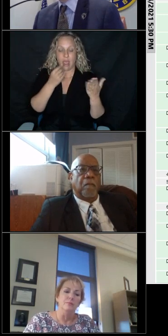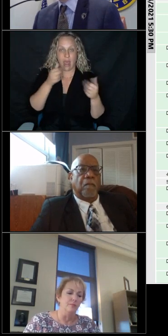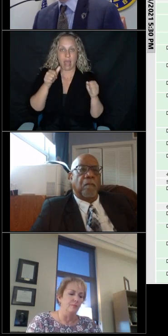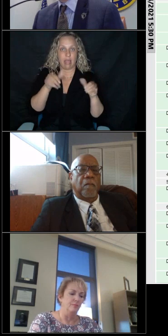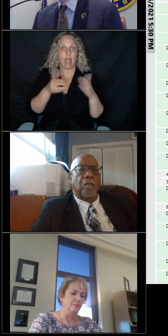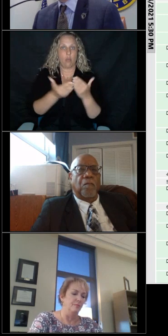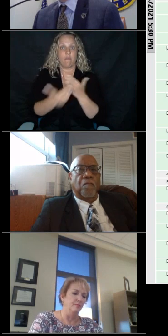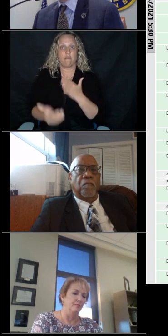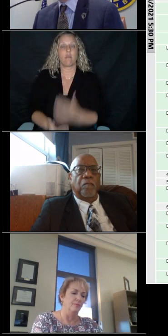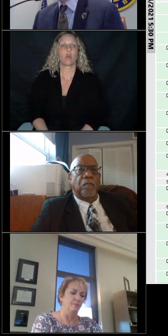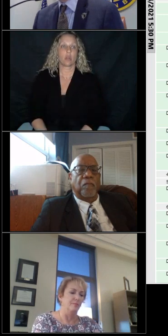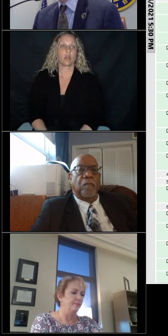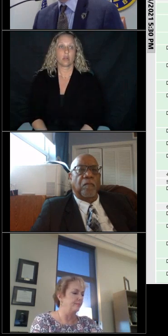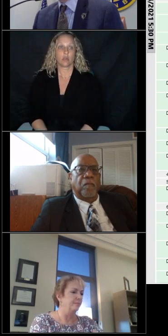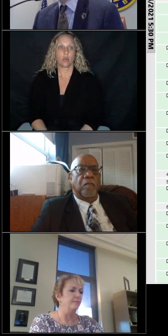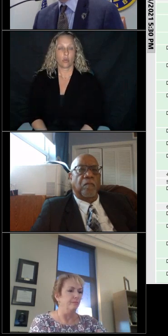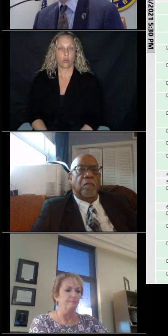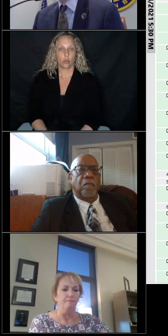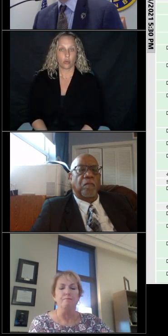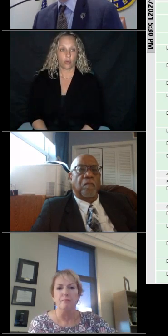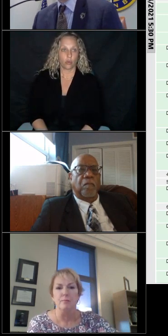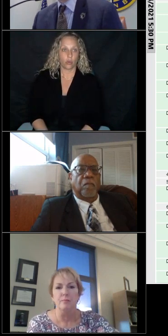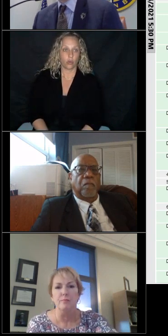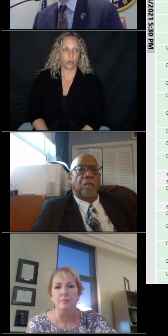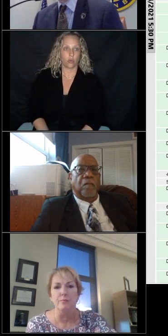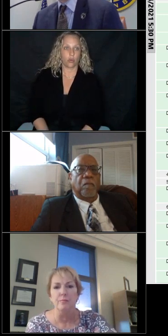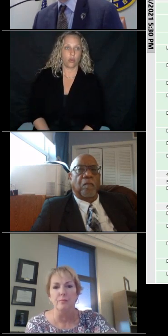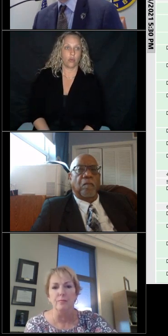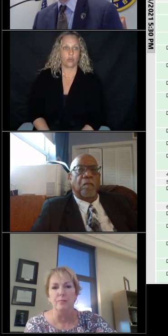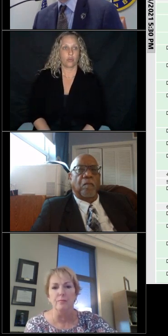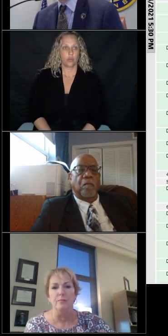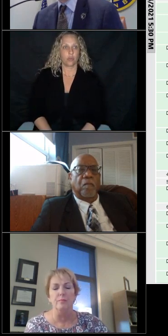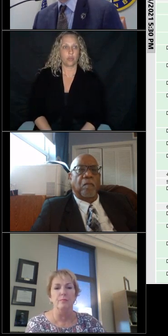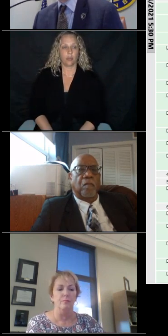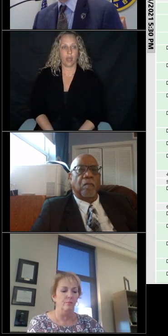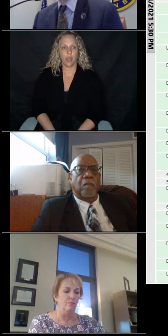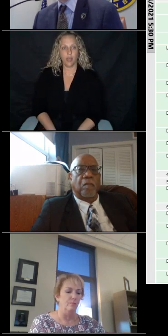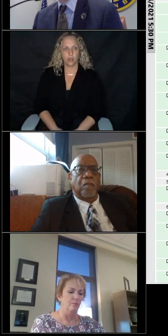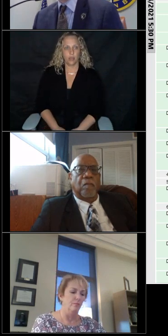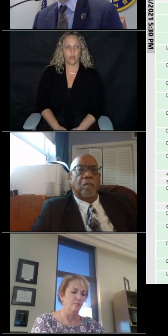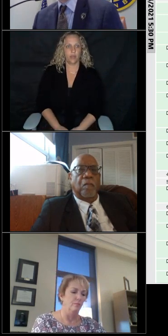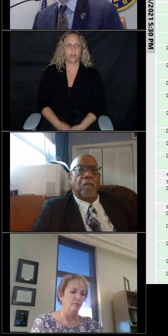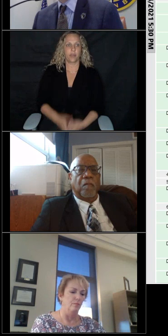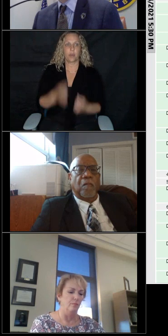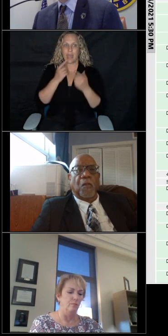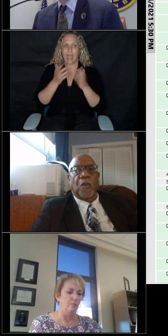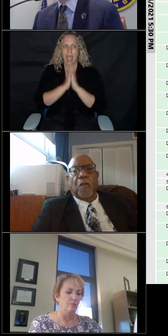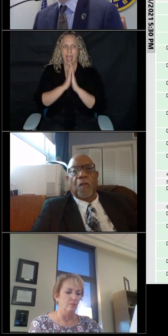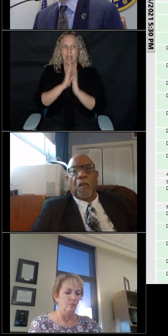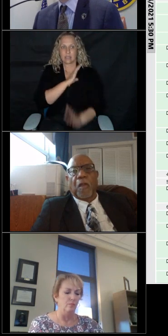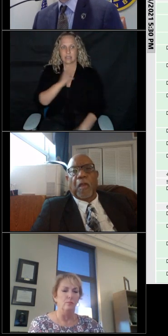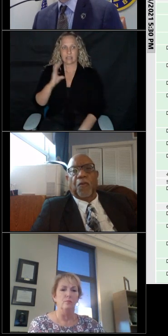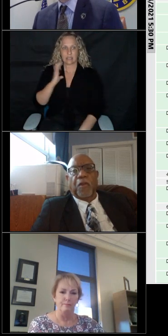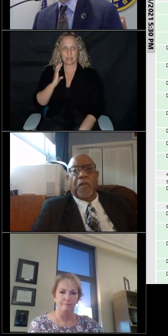forward. So yes, I would like an update, and I'll hopefully ask the consensus from the commission. I would